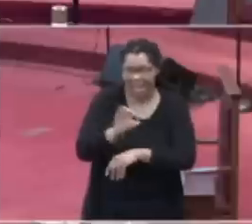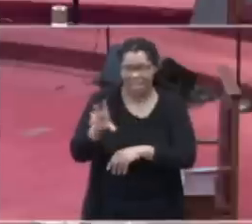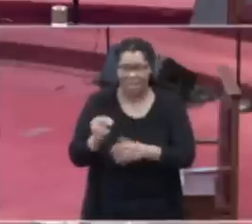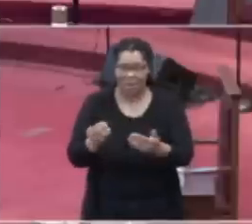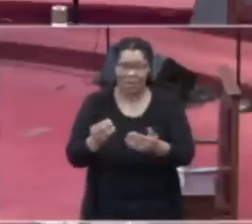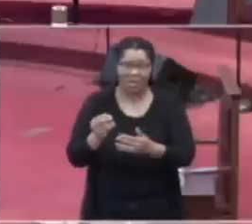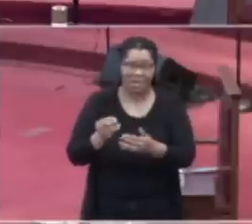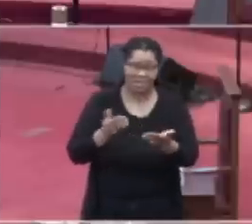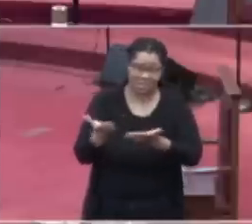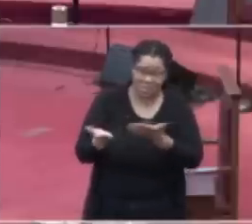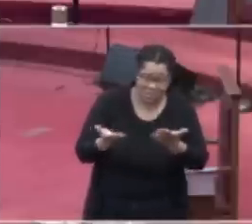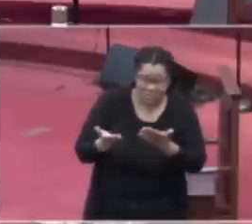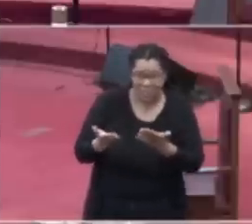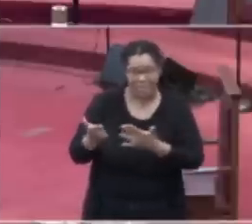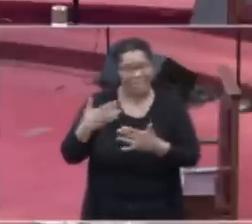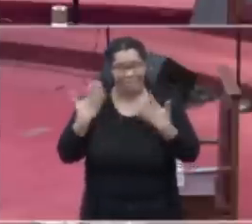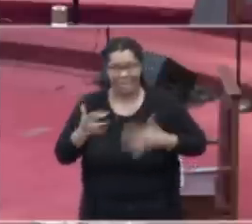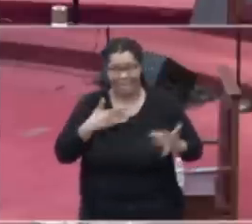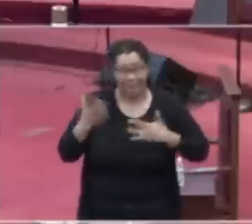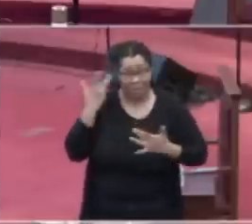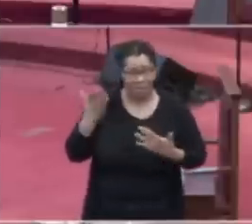because I know where I'm going.